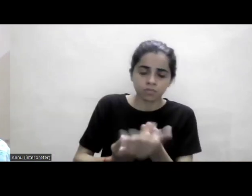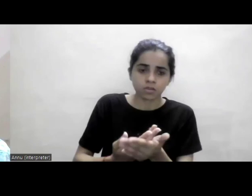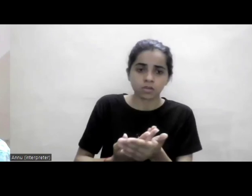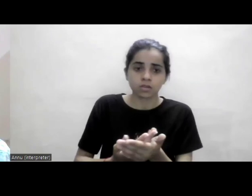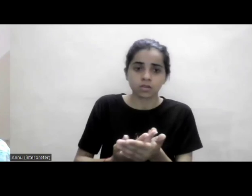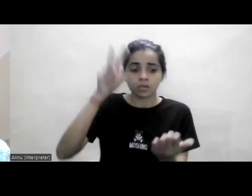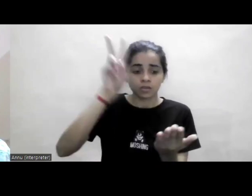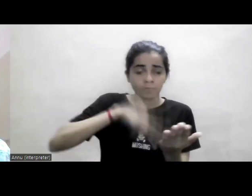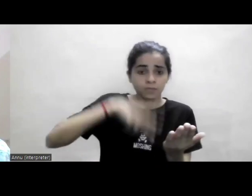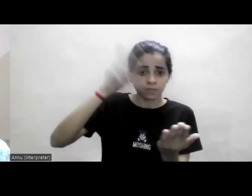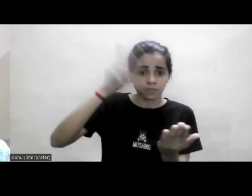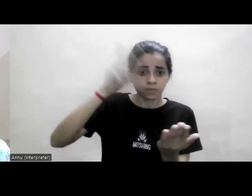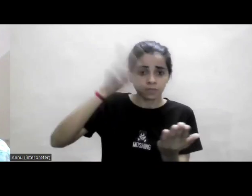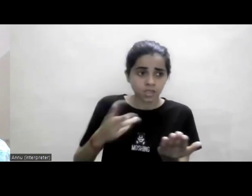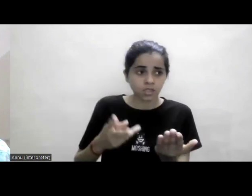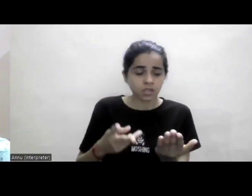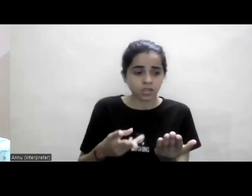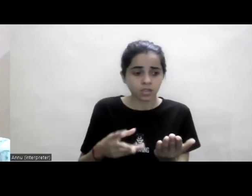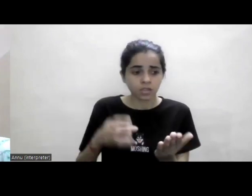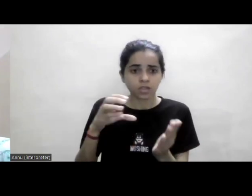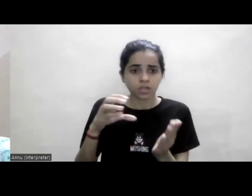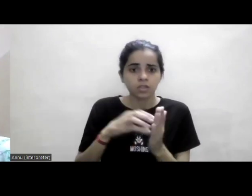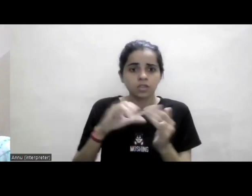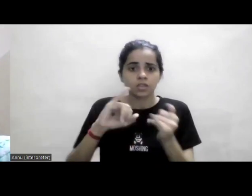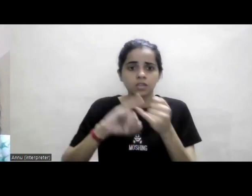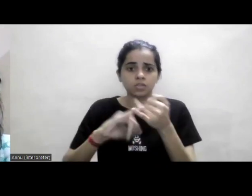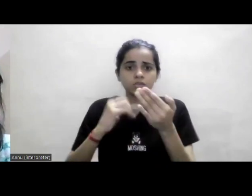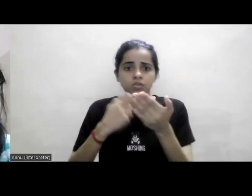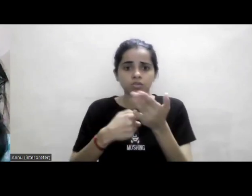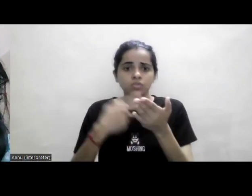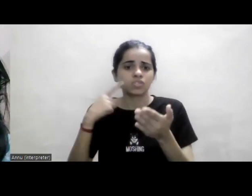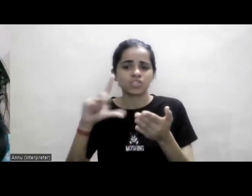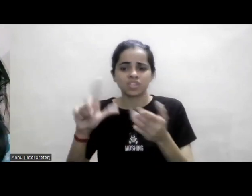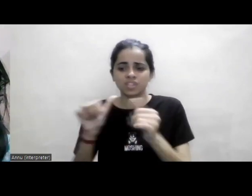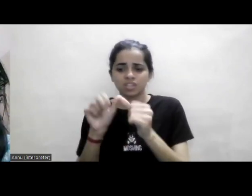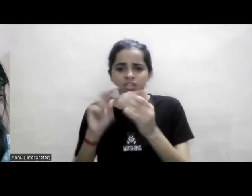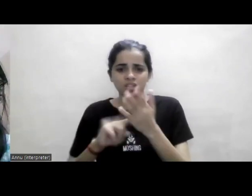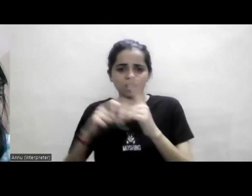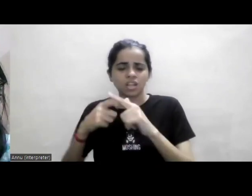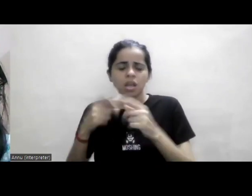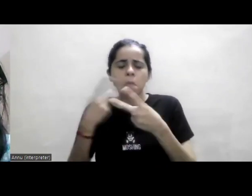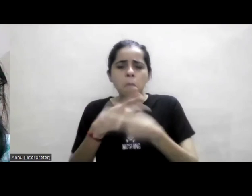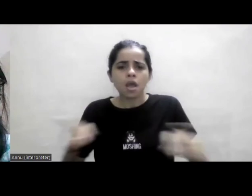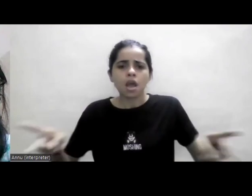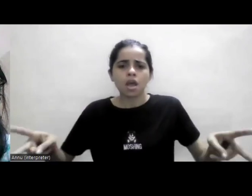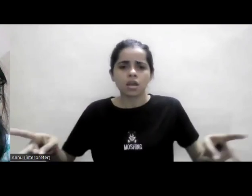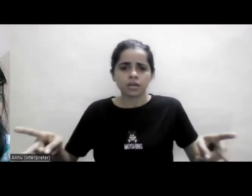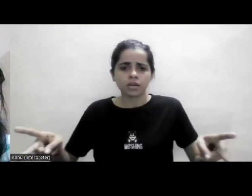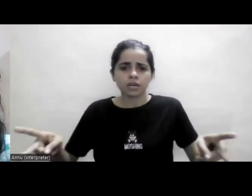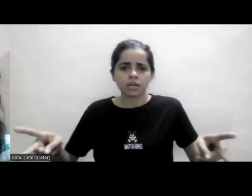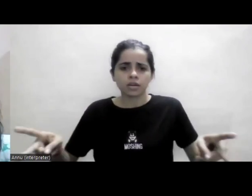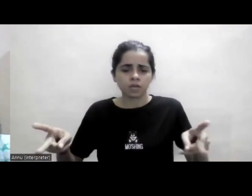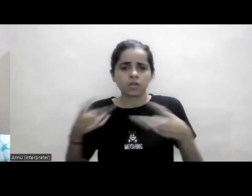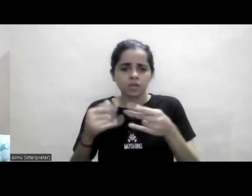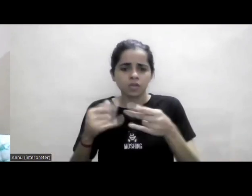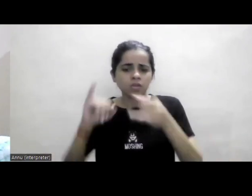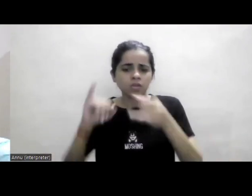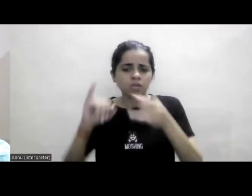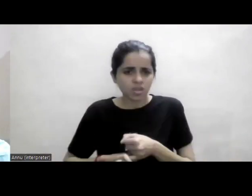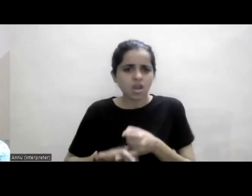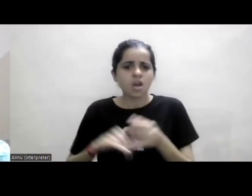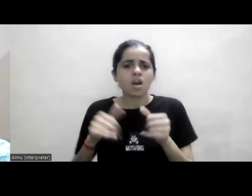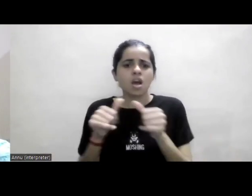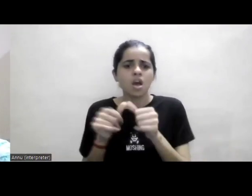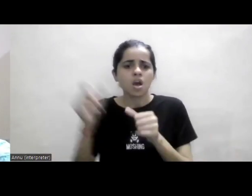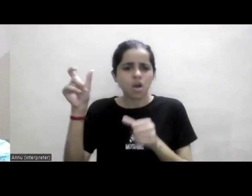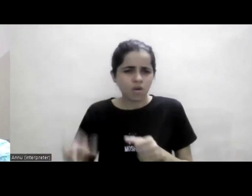intersection. Actually, there's a Sri Lankan author, and there are a lot of authors who are South Asian and South East Asian. So Sri